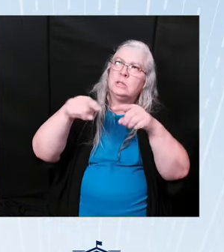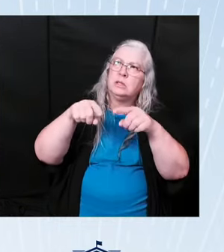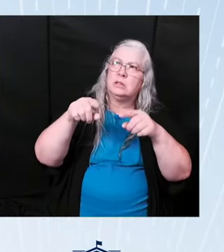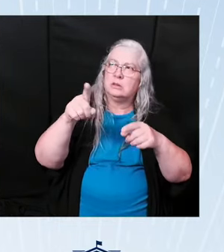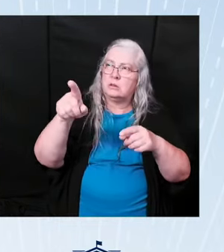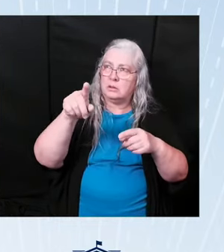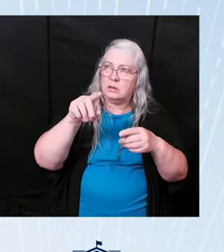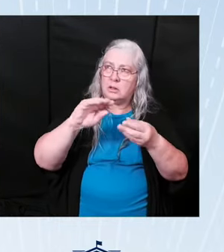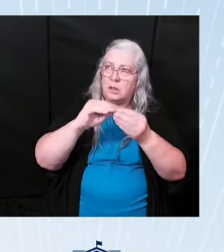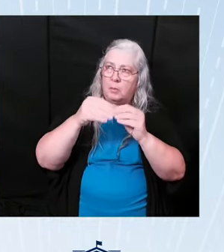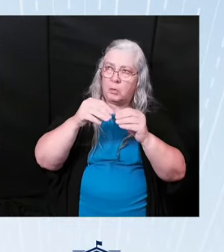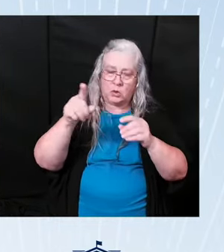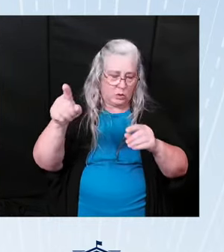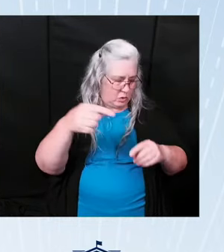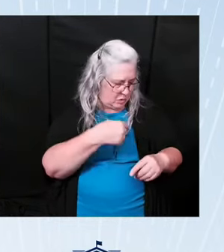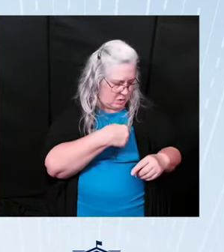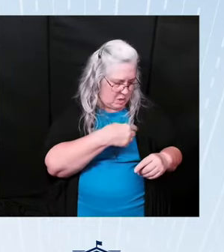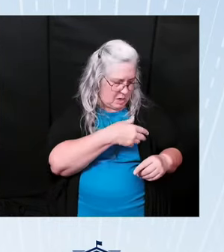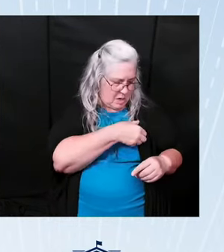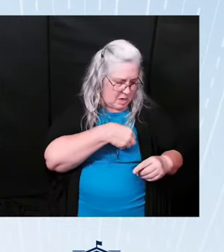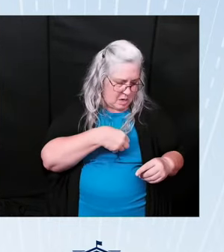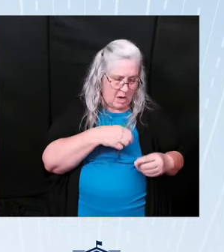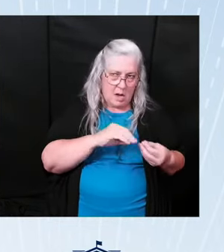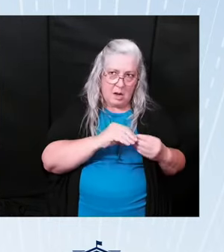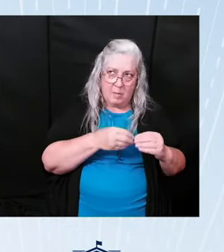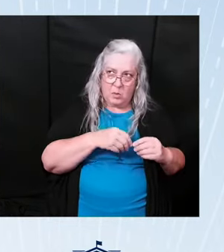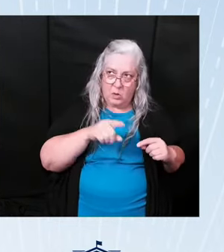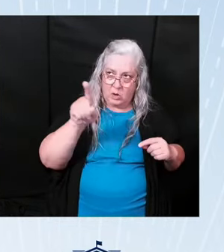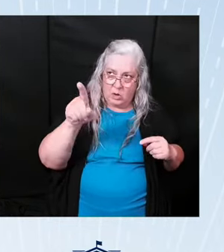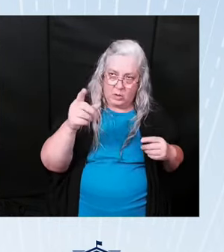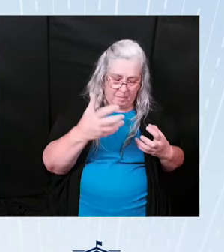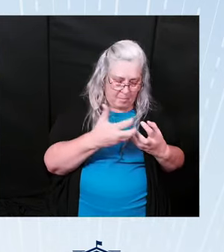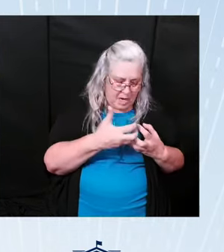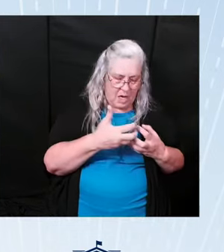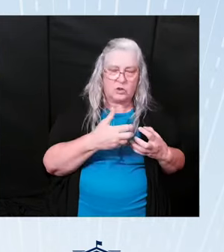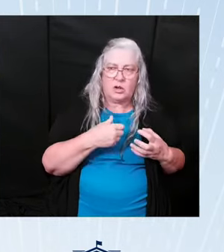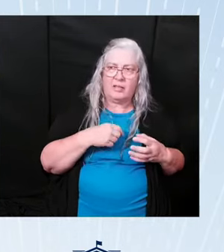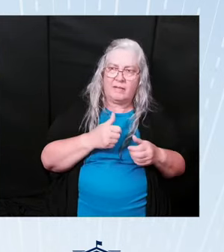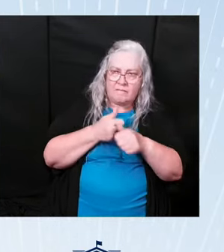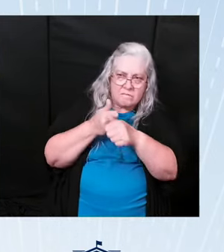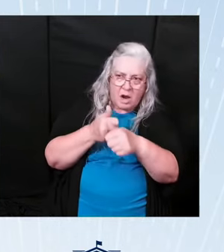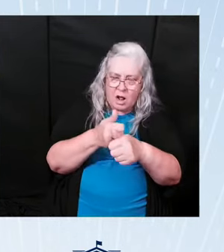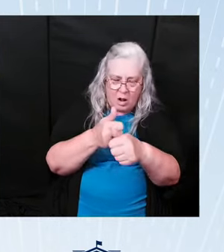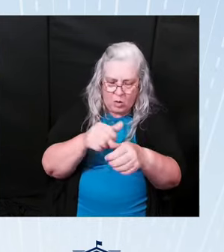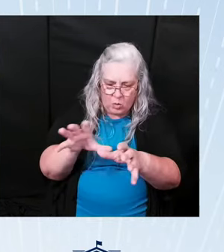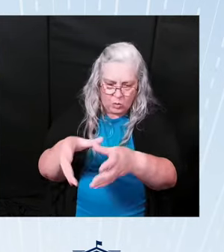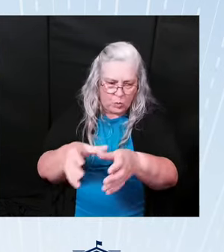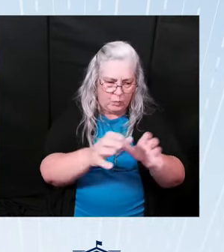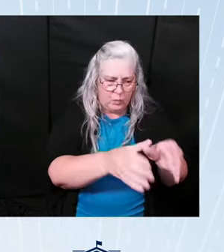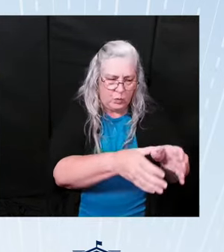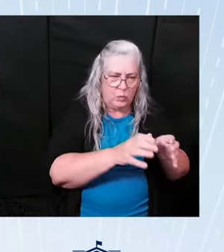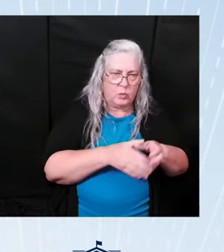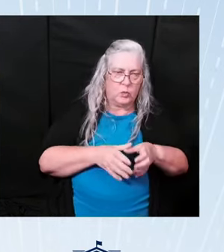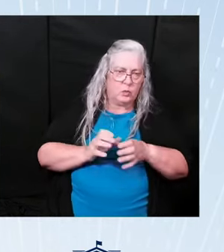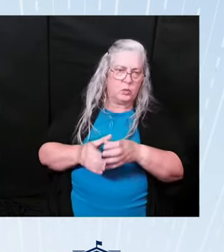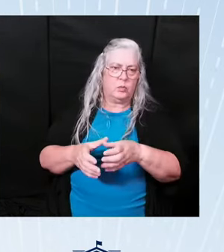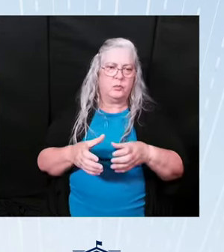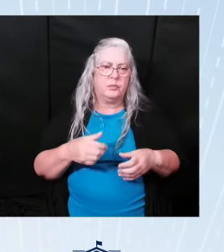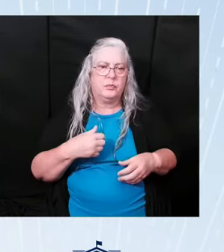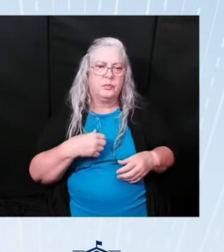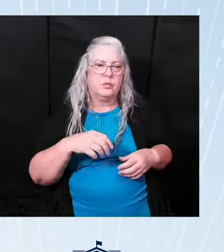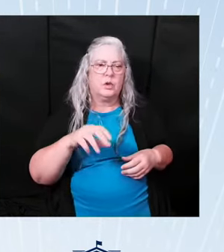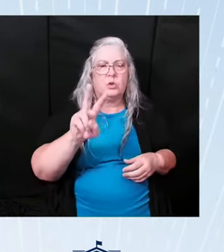We'll start those roundtable discussions right at 2:35, so if you could just sort of move quickly quickly from here to there, that would be